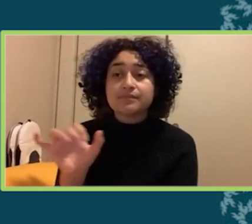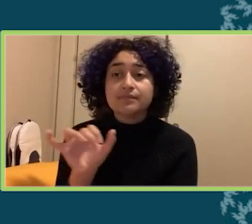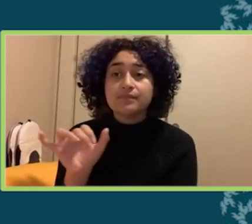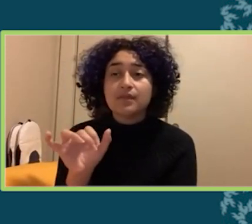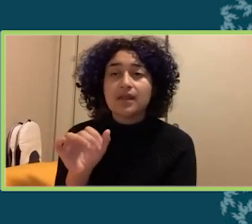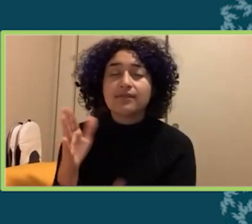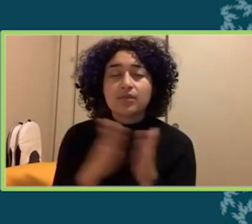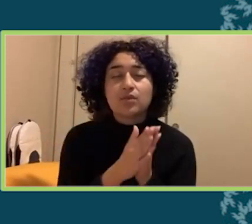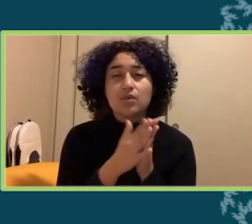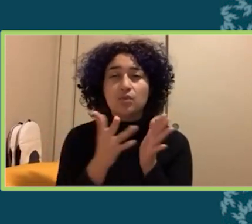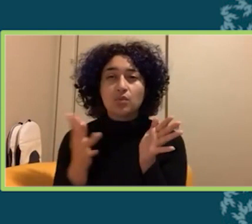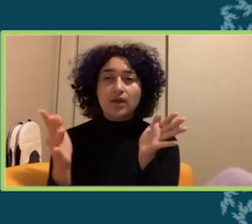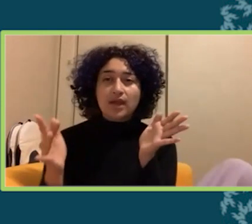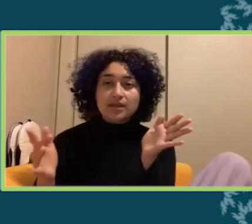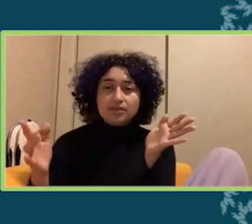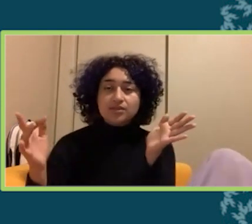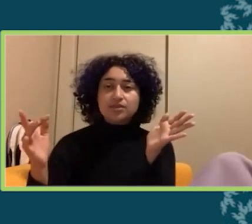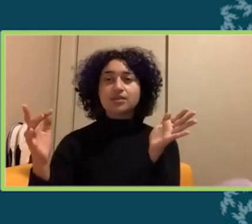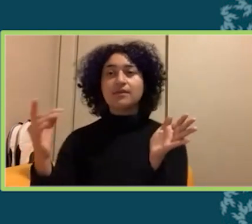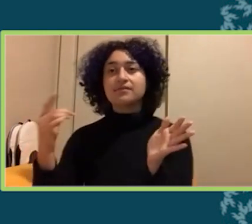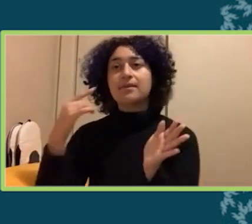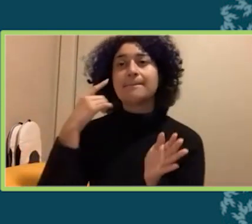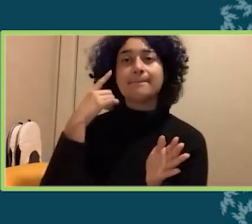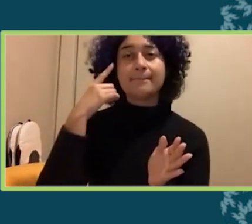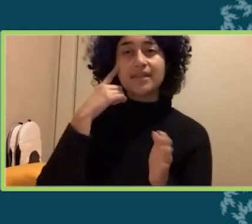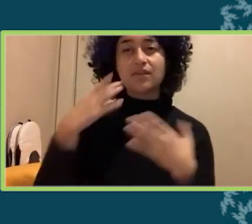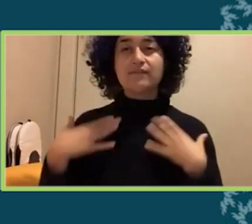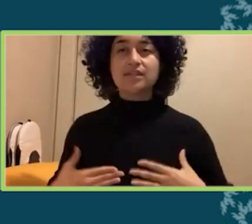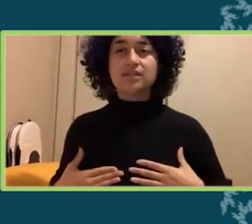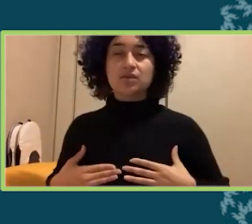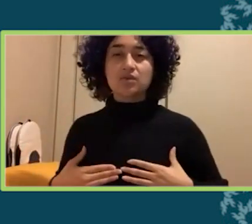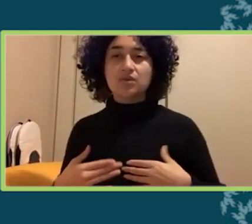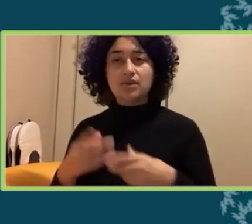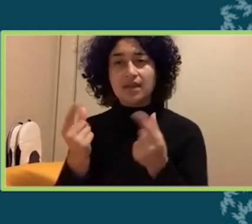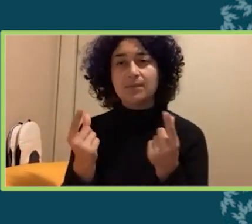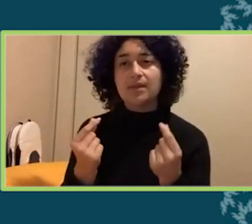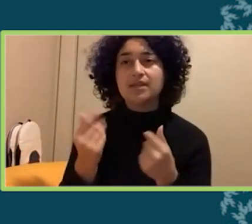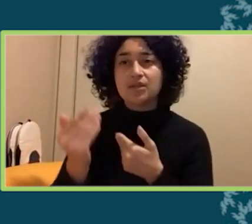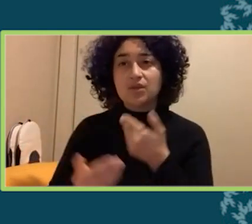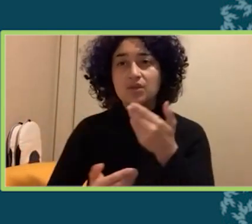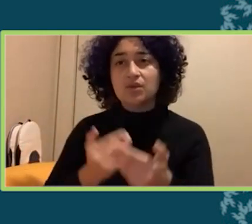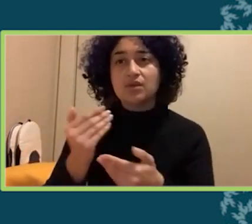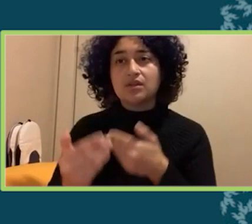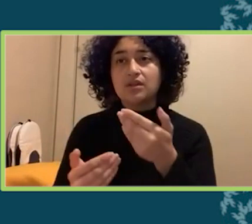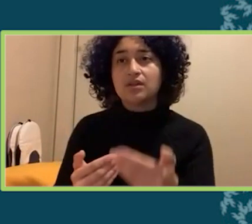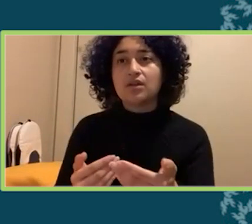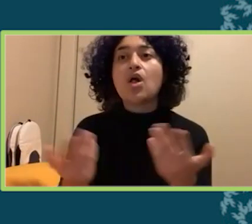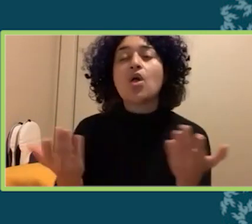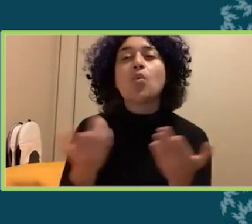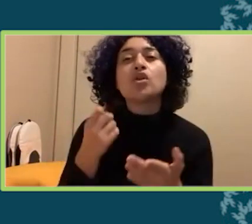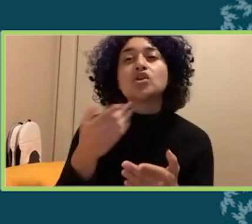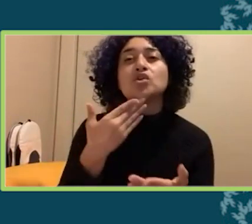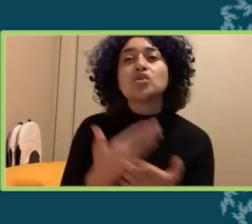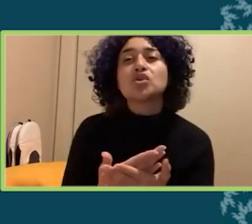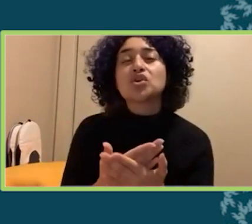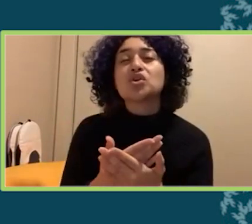range of mental physical capabilities, and it goes through step by step of like, what are you good at,